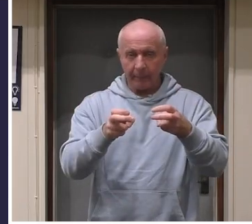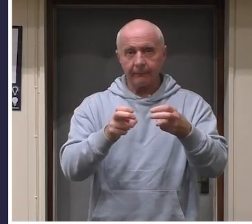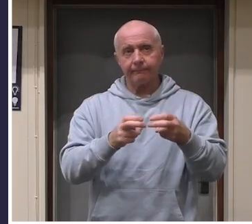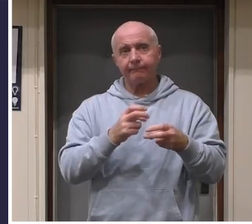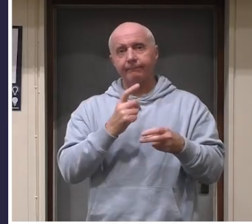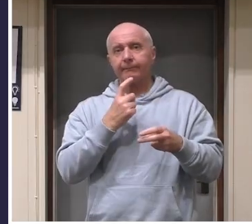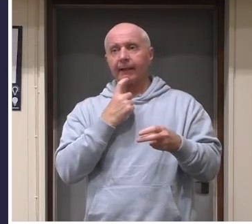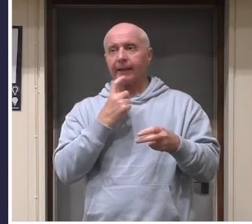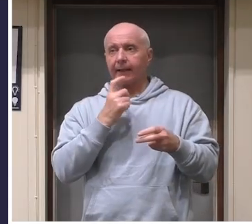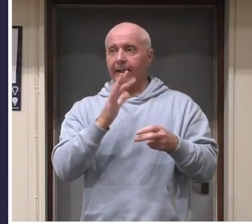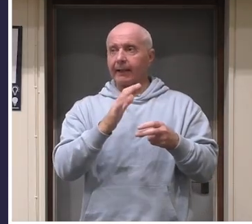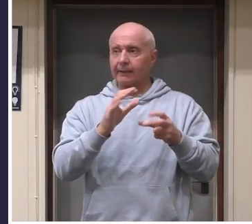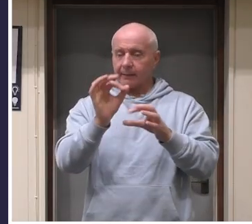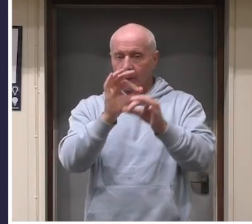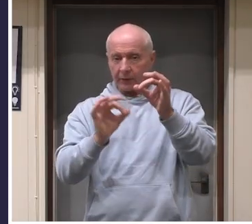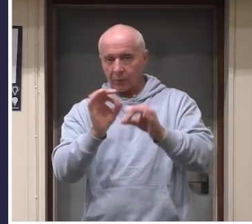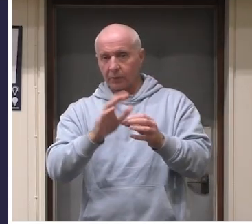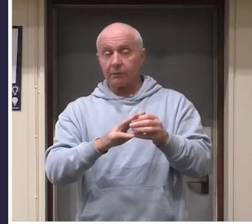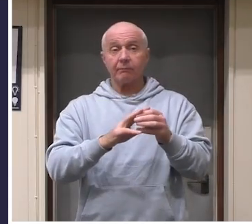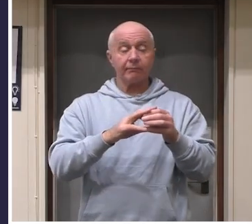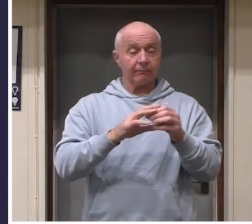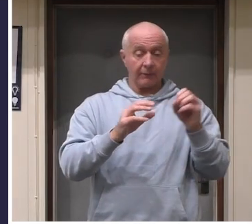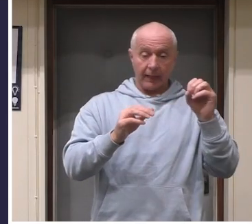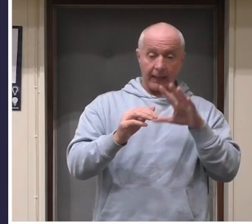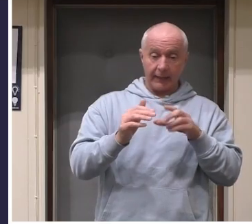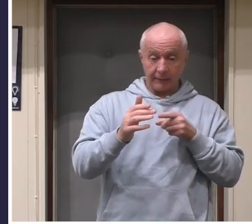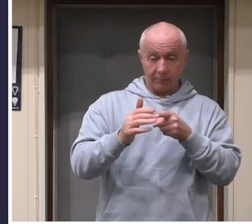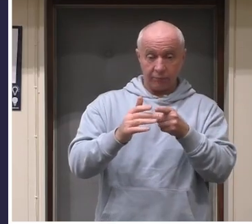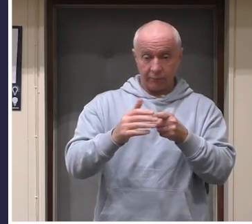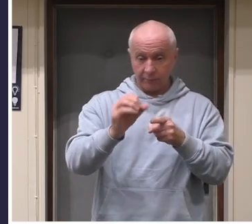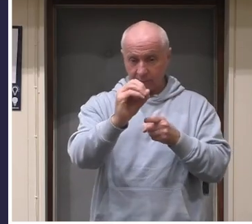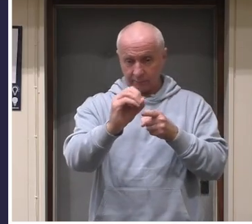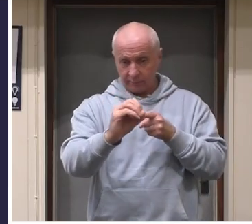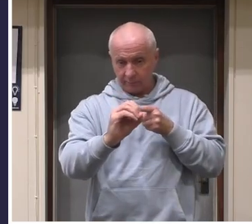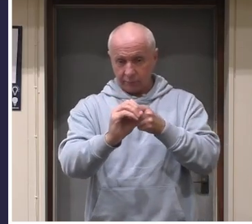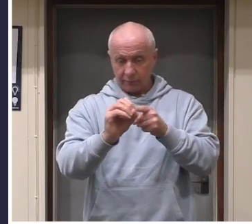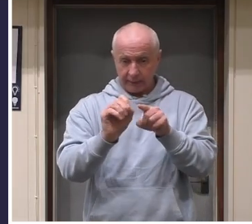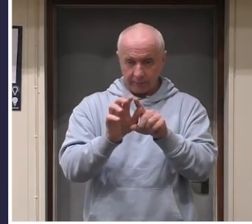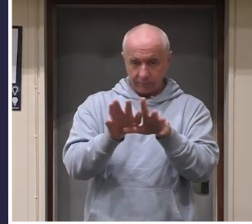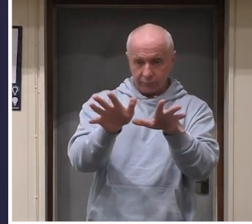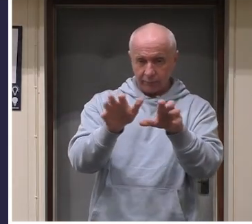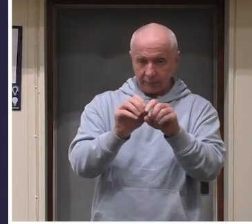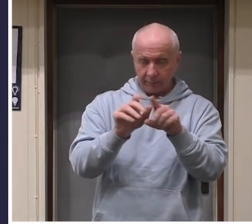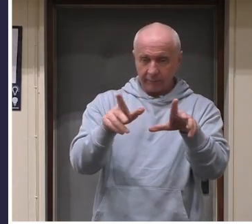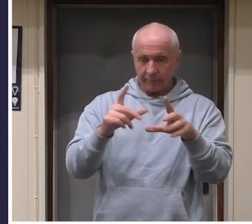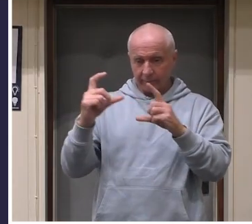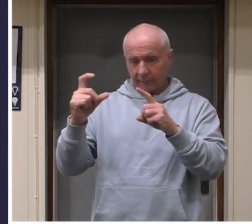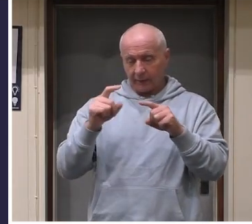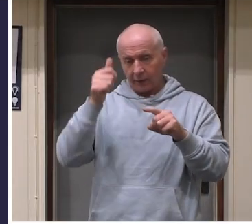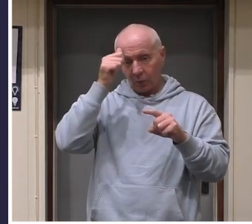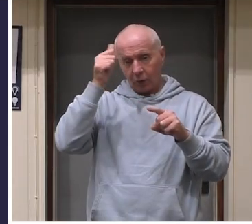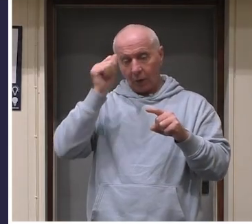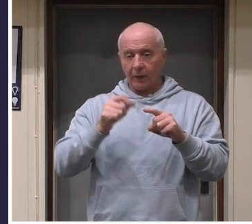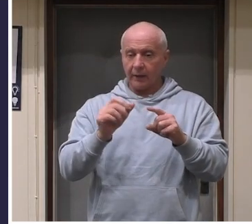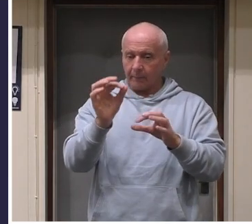And because the particles scatter some of the light that is trapping it, you can see the scattered light on a camera, and that's how you know that the particle